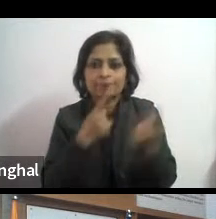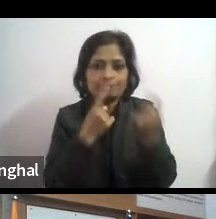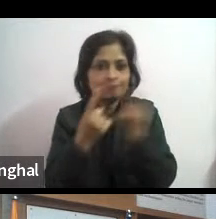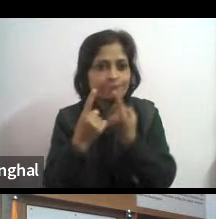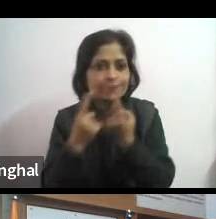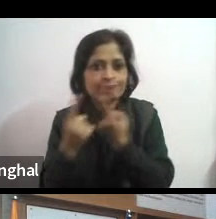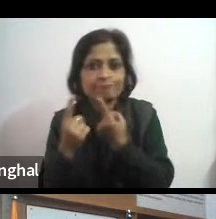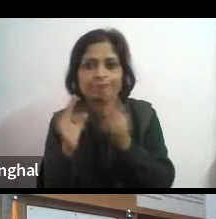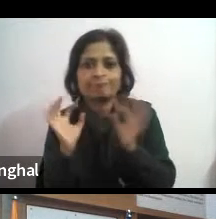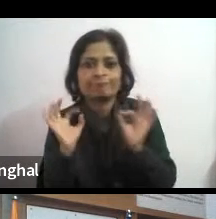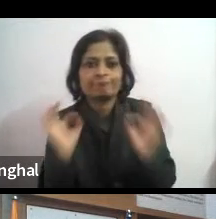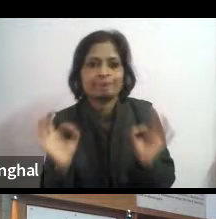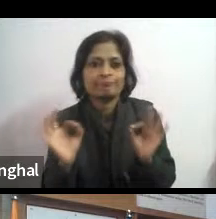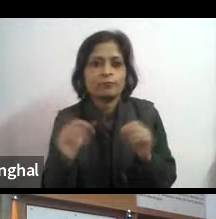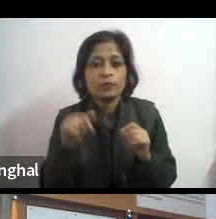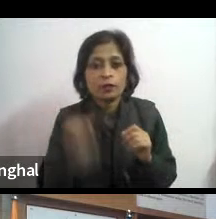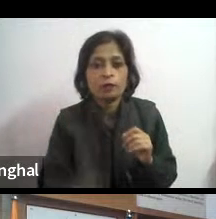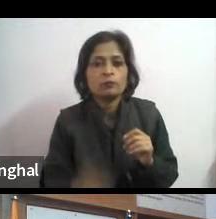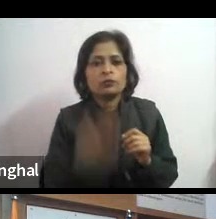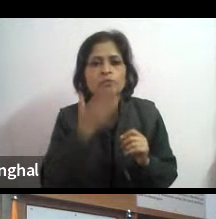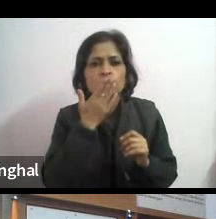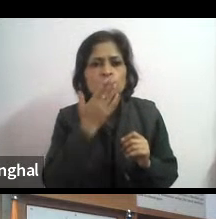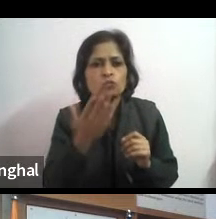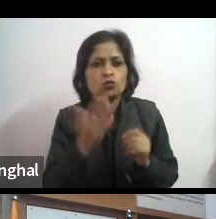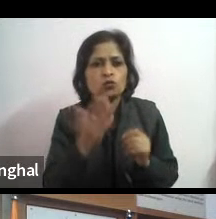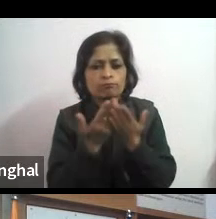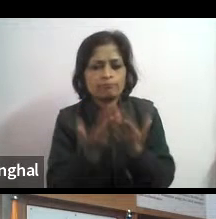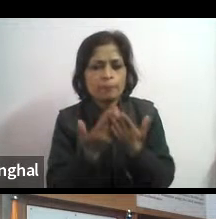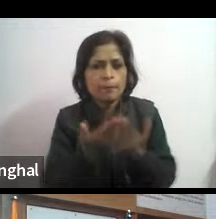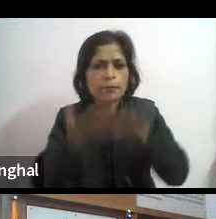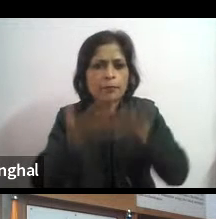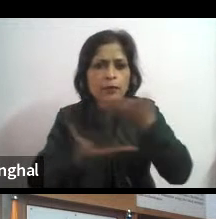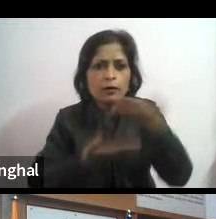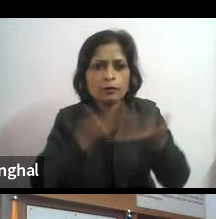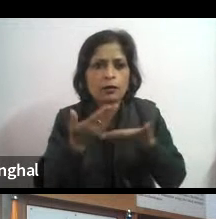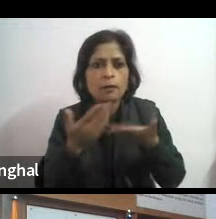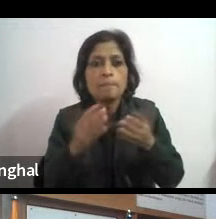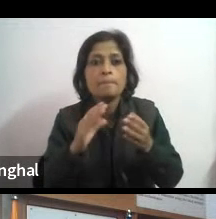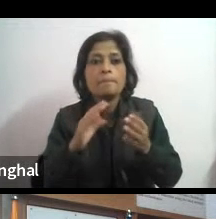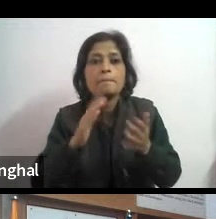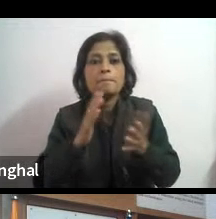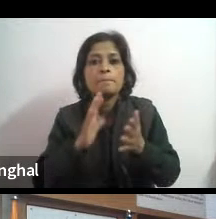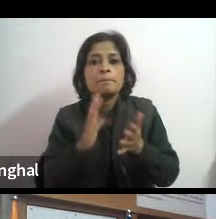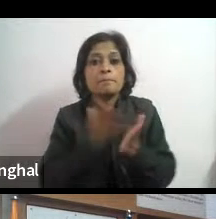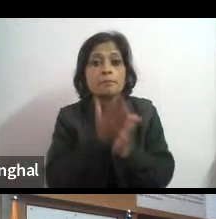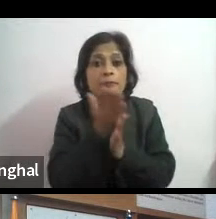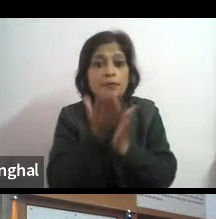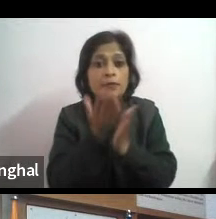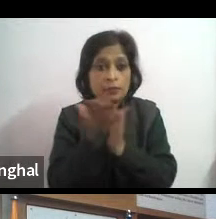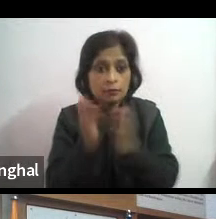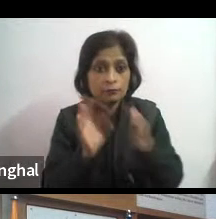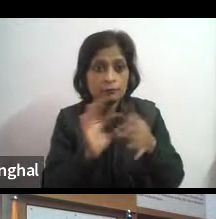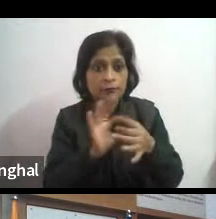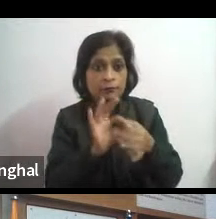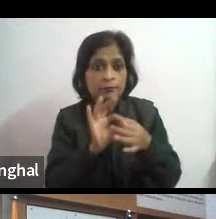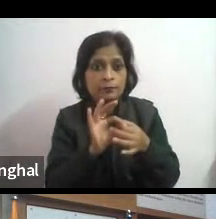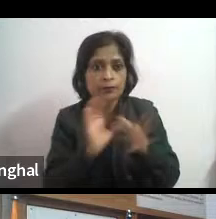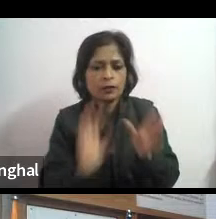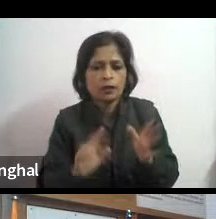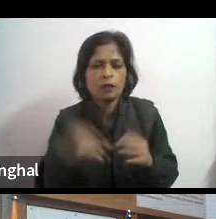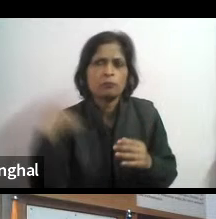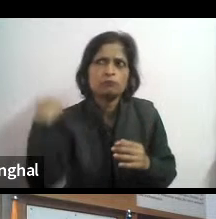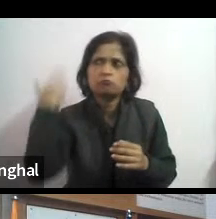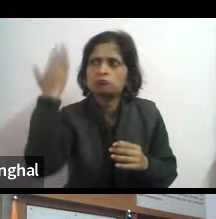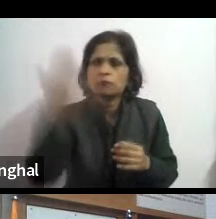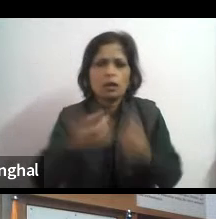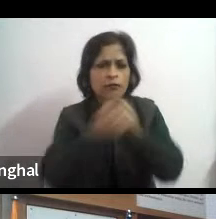as the whole education process is concerned, I certainly feel that since independence,